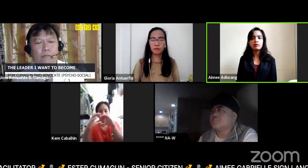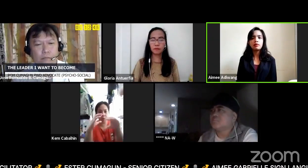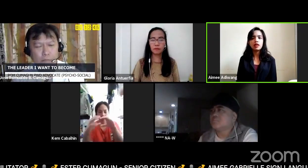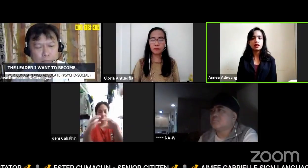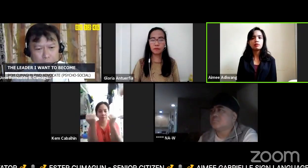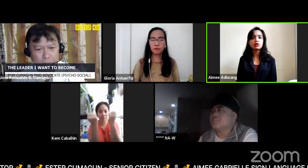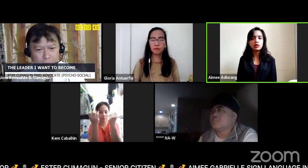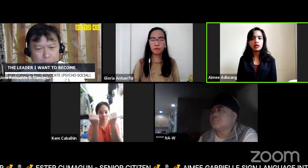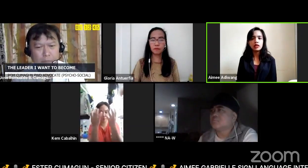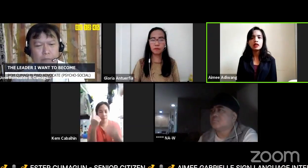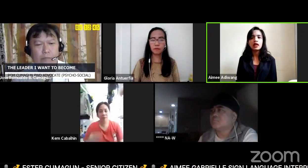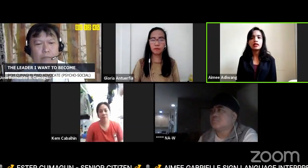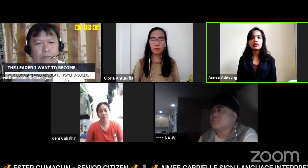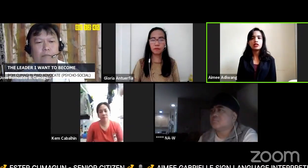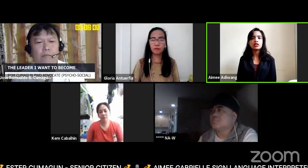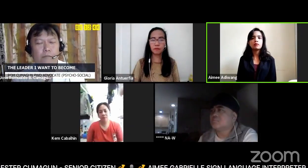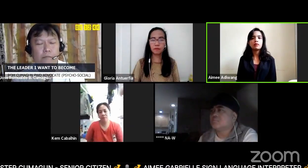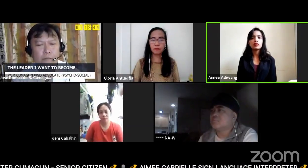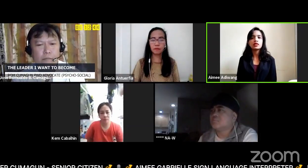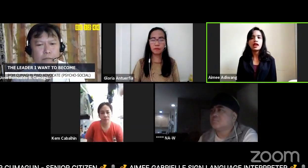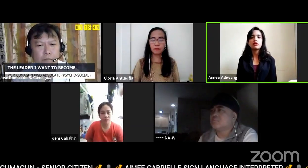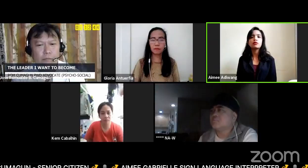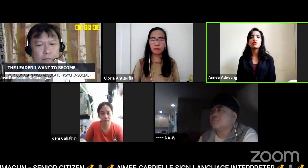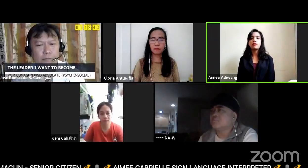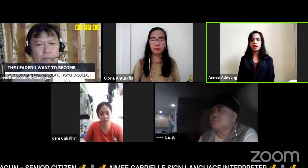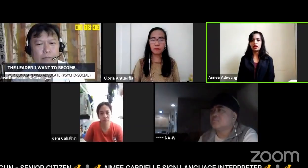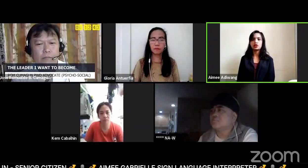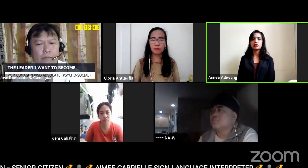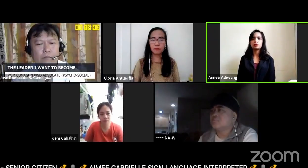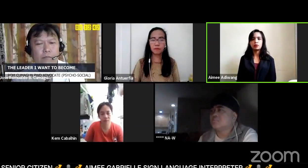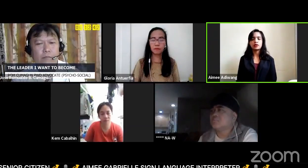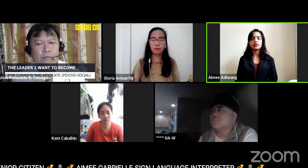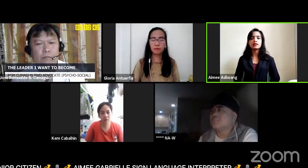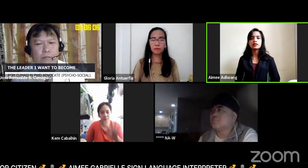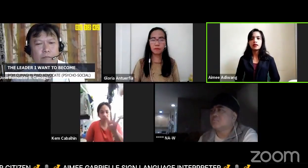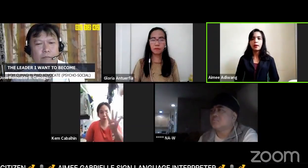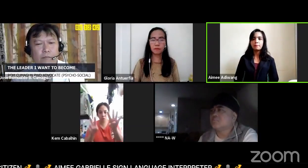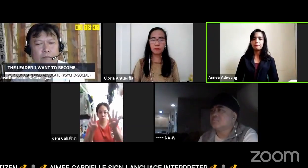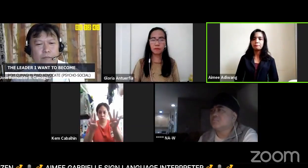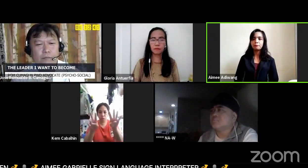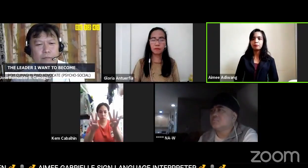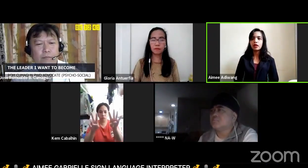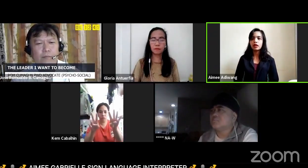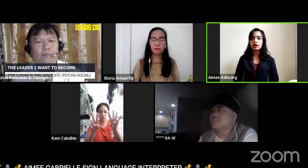if there's a problem, they come to me and teach them how to sign for communication